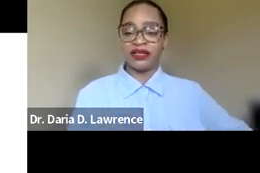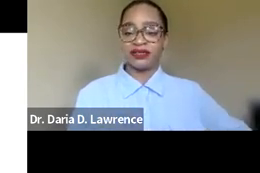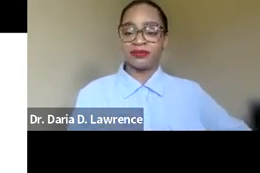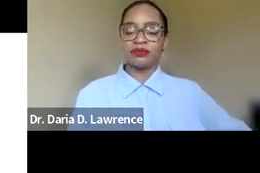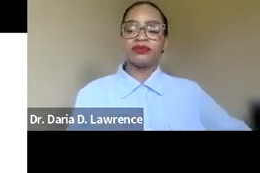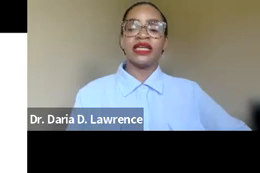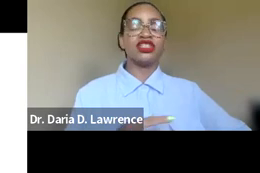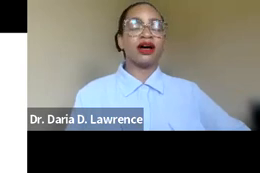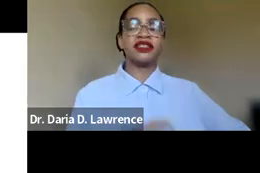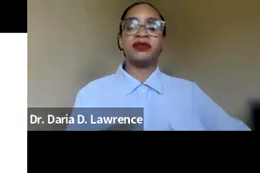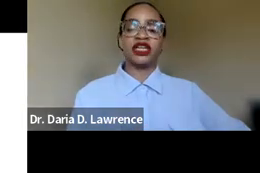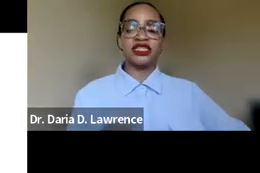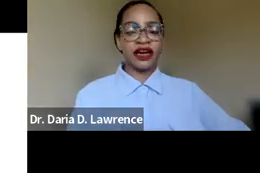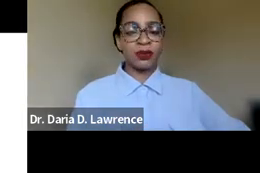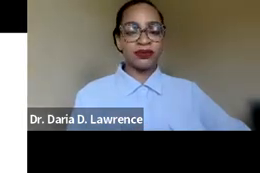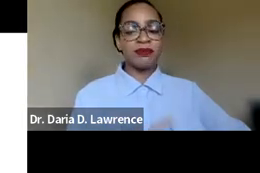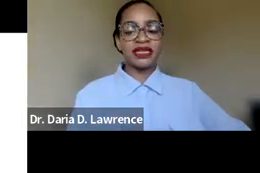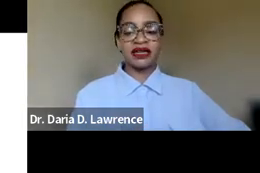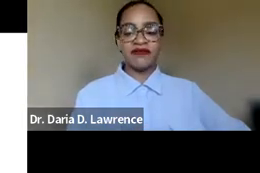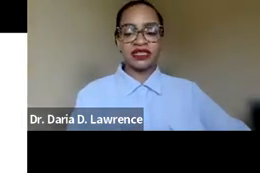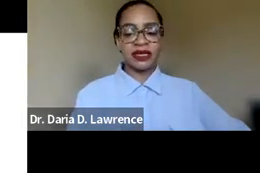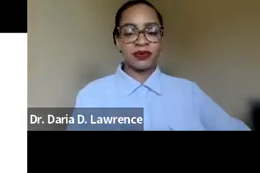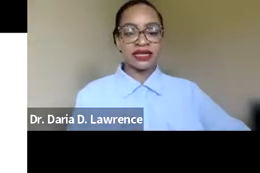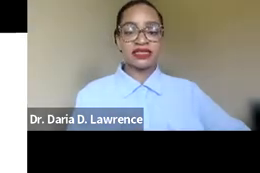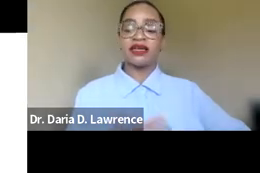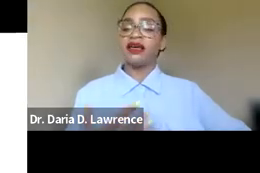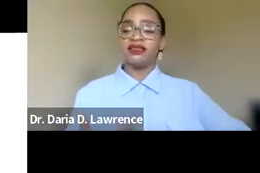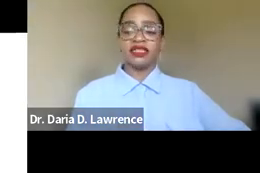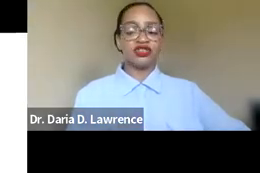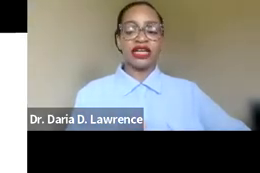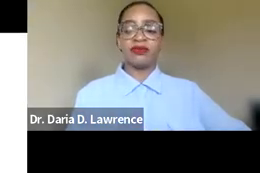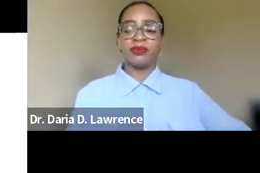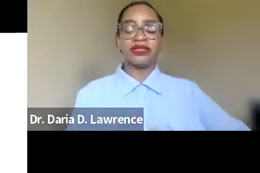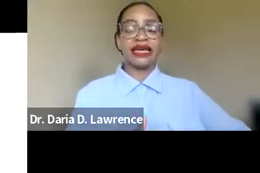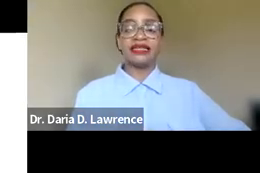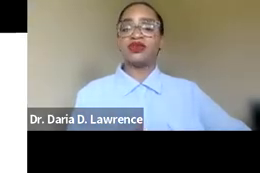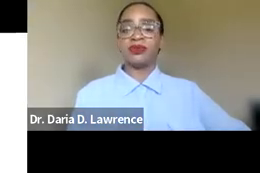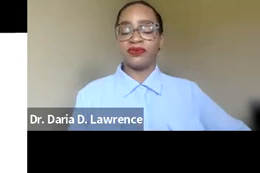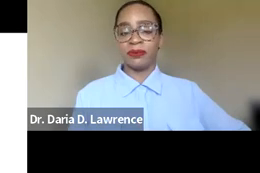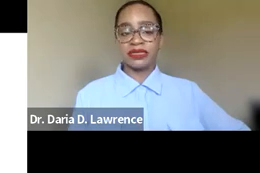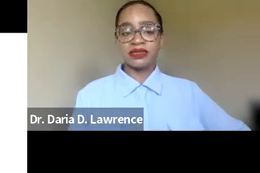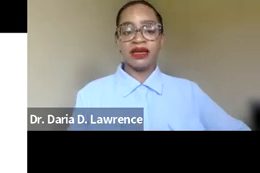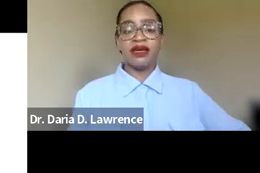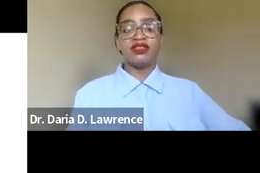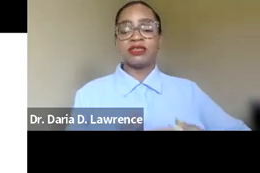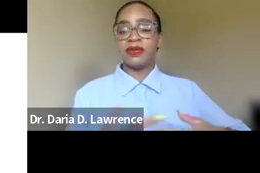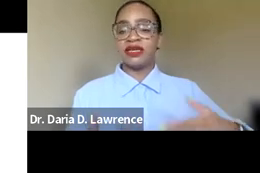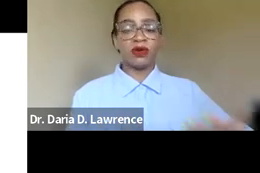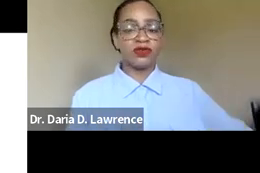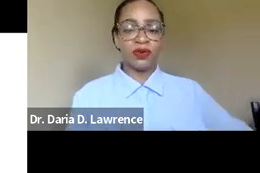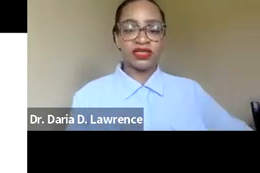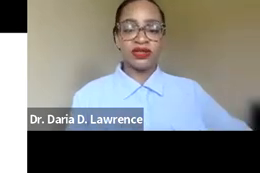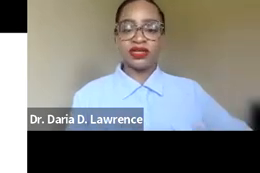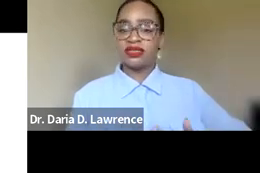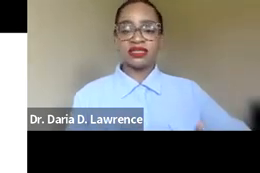academic progress. It should also be justifiable and based on evidence-based practice, district data reports, and student performance. Just because